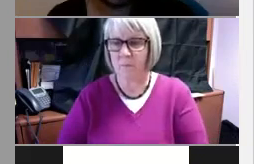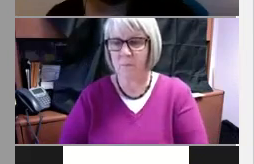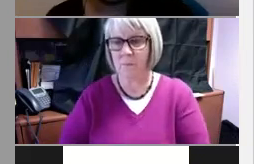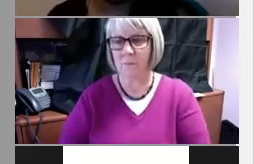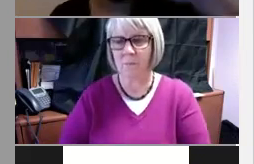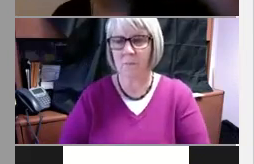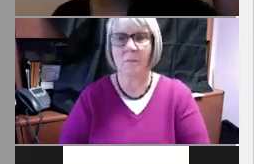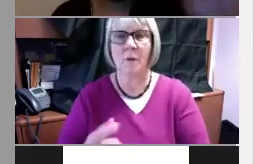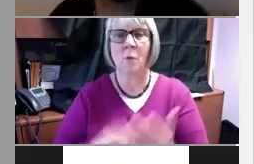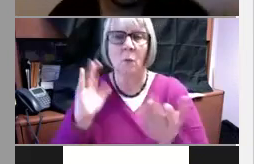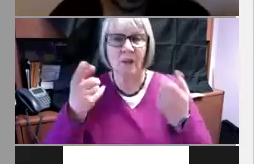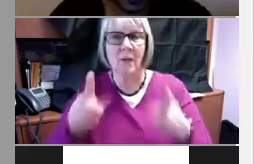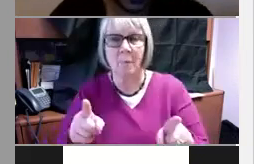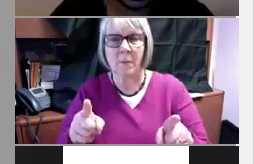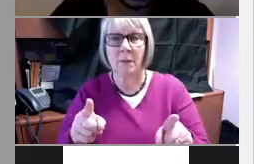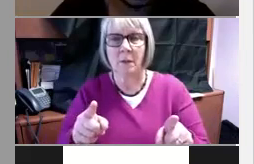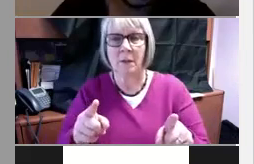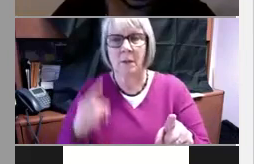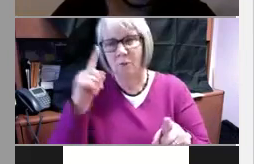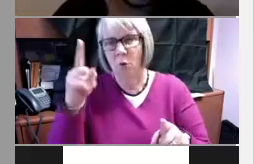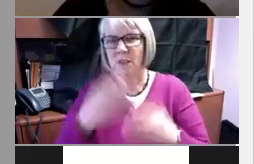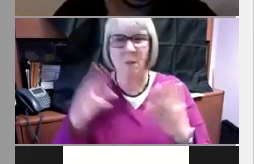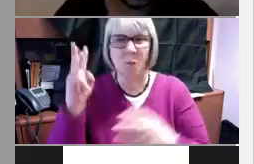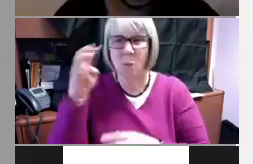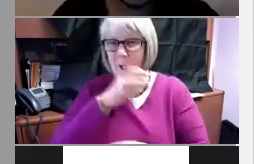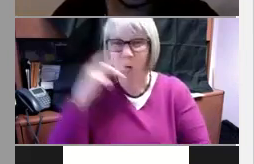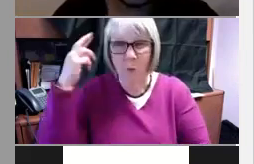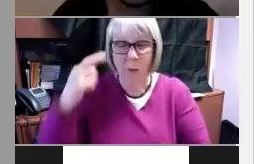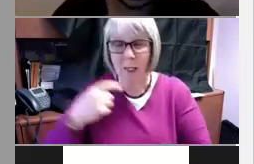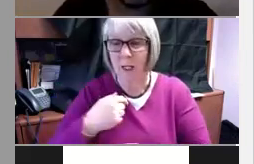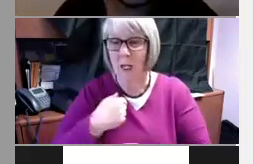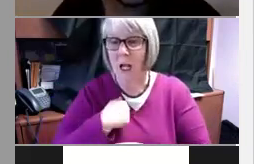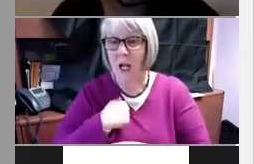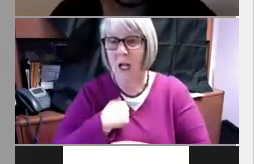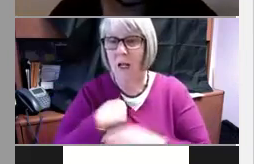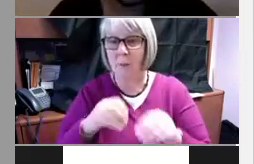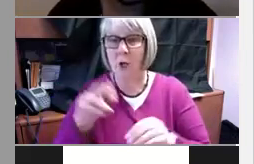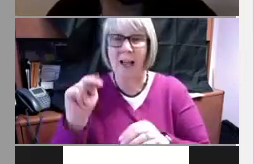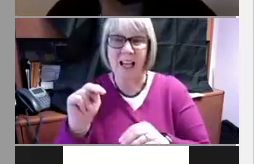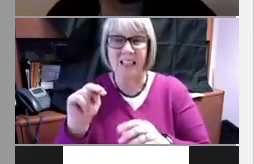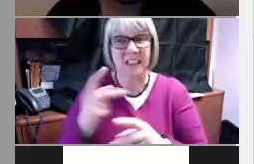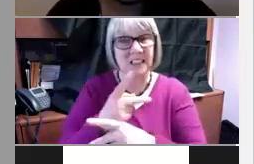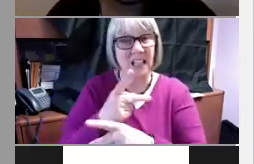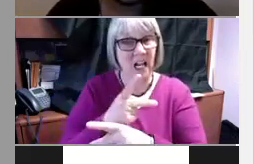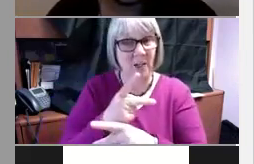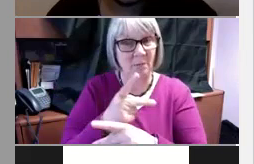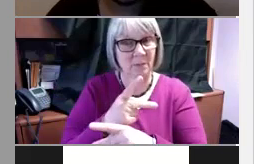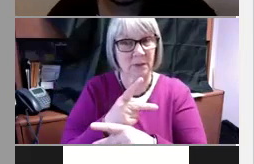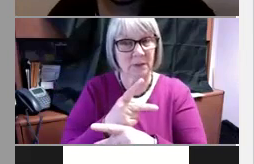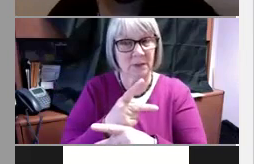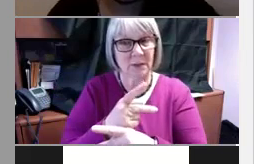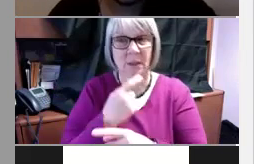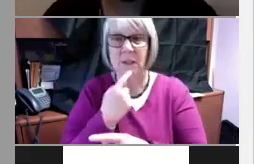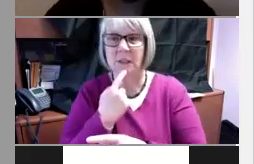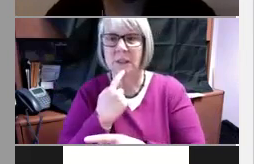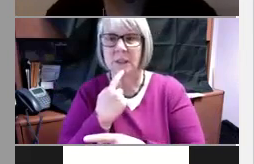What would have happened if for some weird reason I had the code as n times, let's say that it